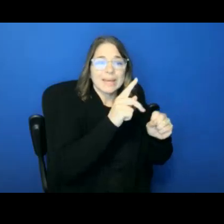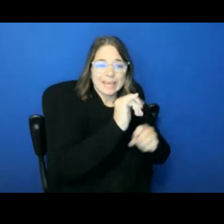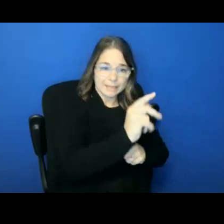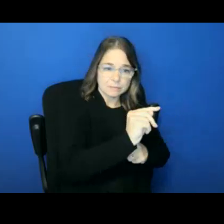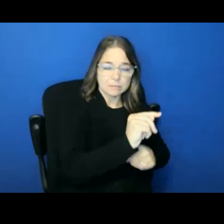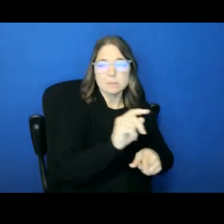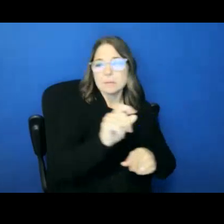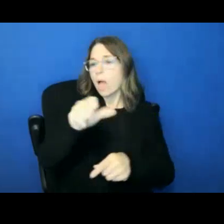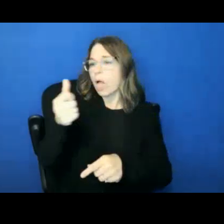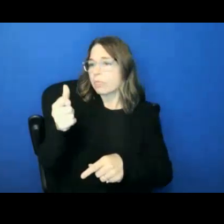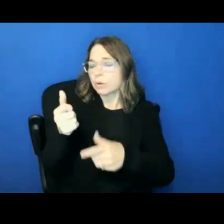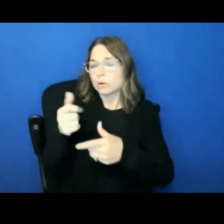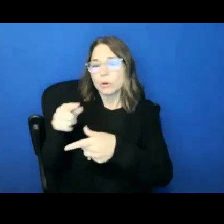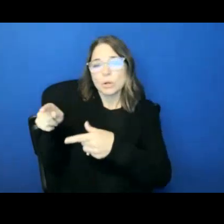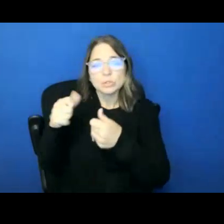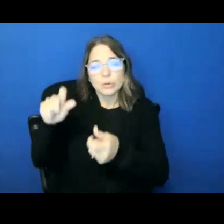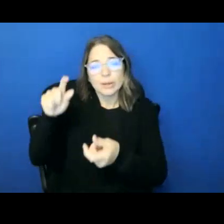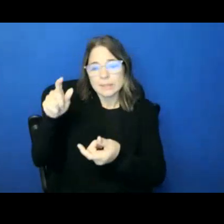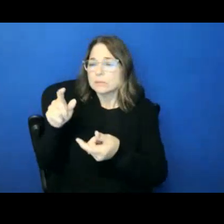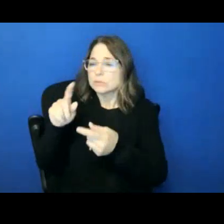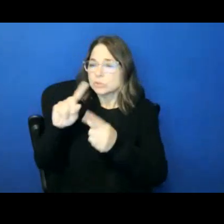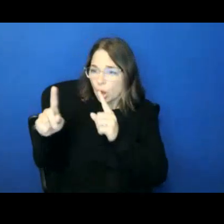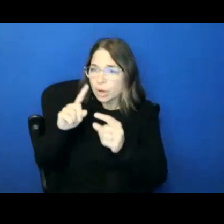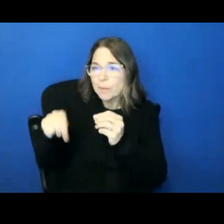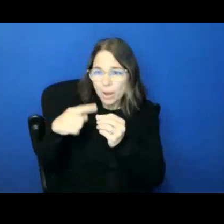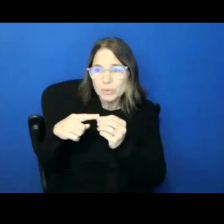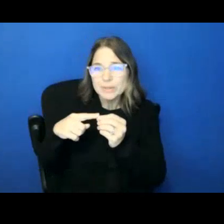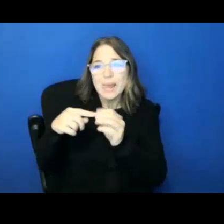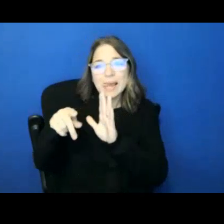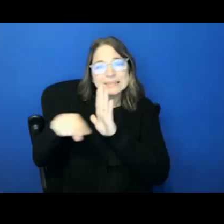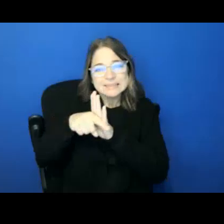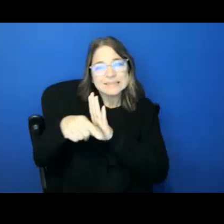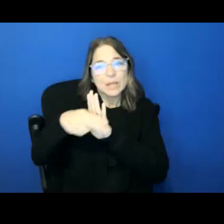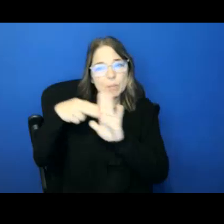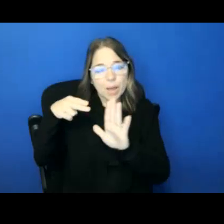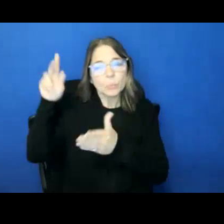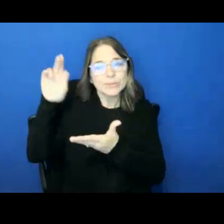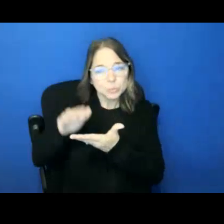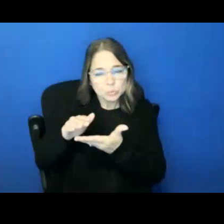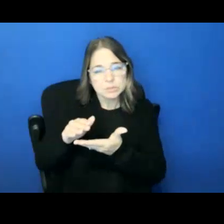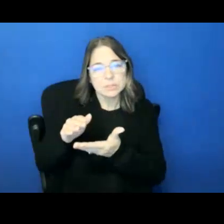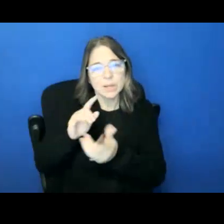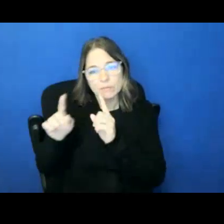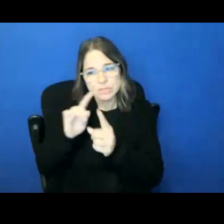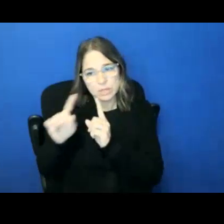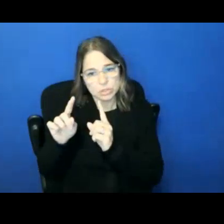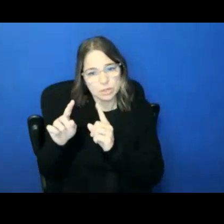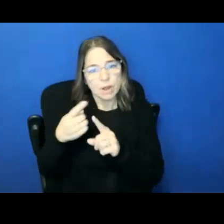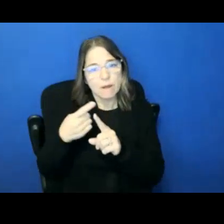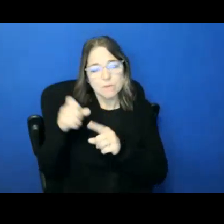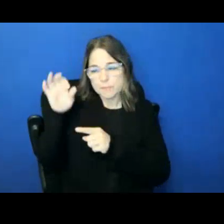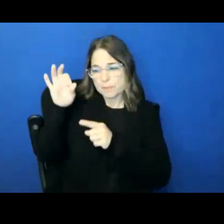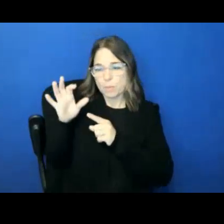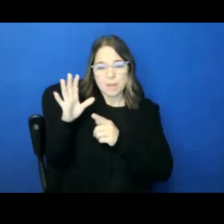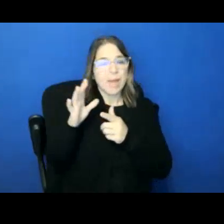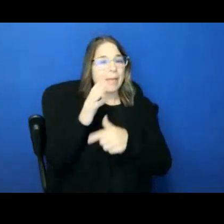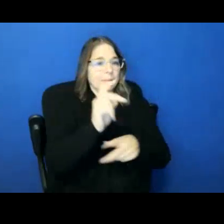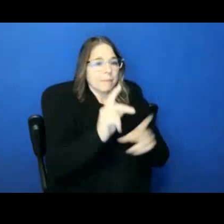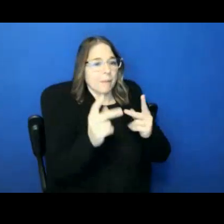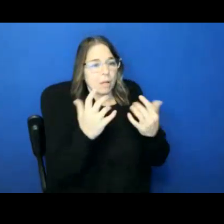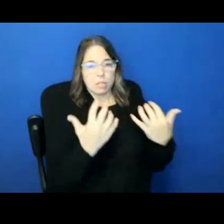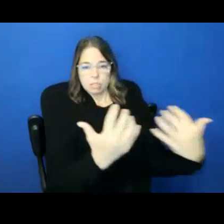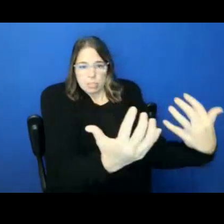to have the stigma reducing conversations so that from the pulpit as well as those who are in the pews, if